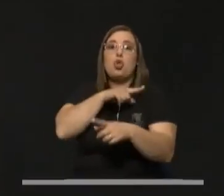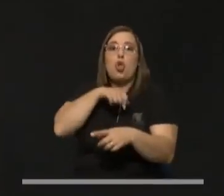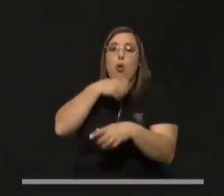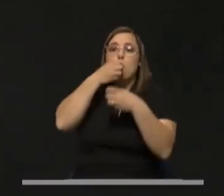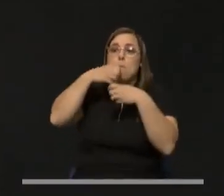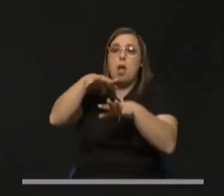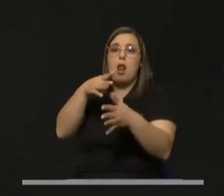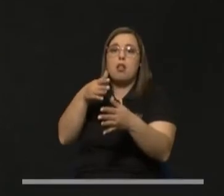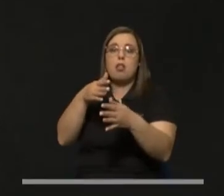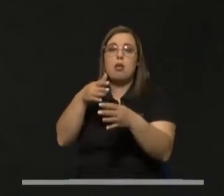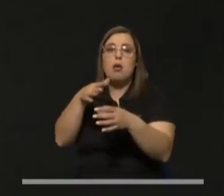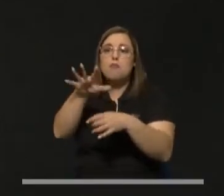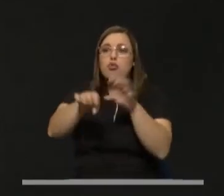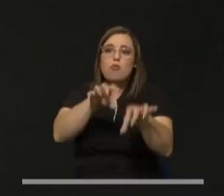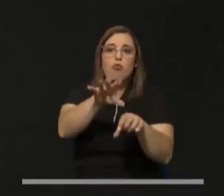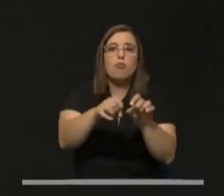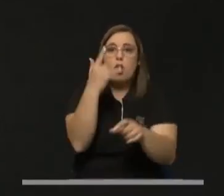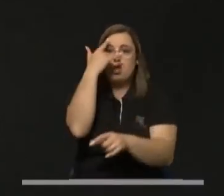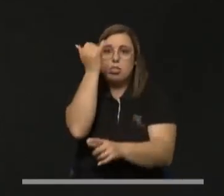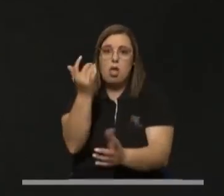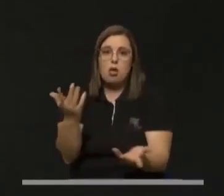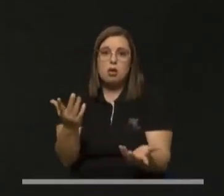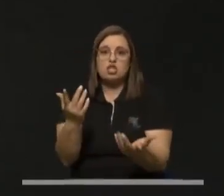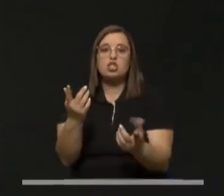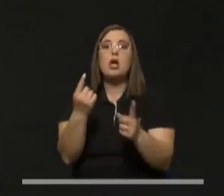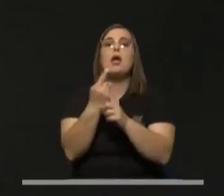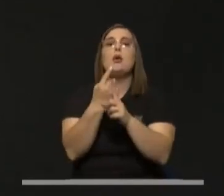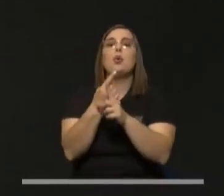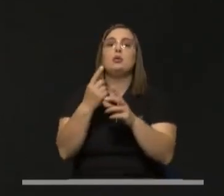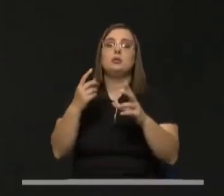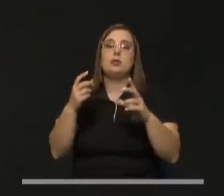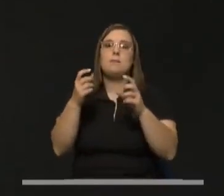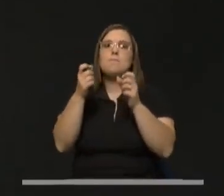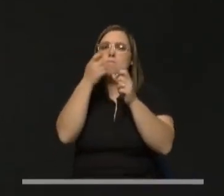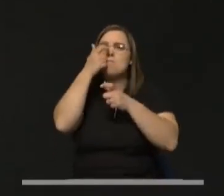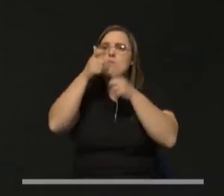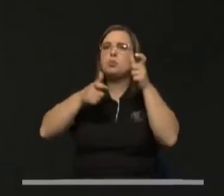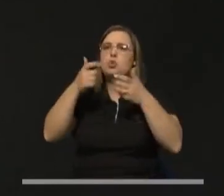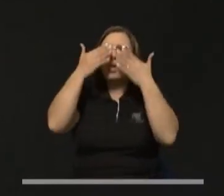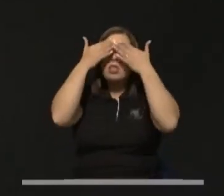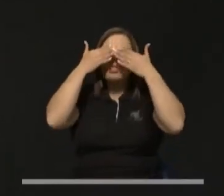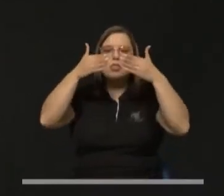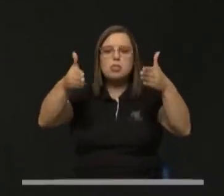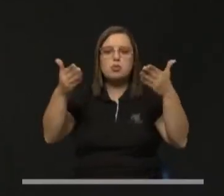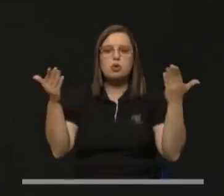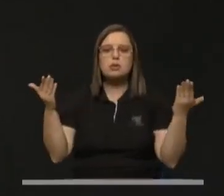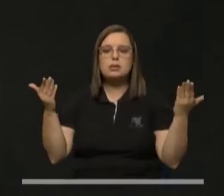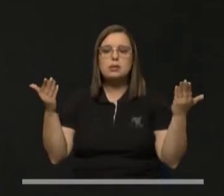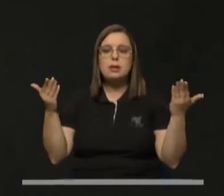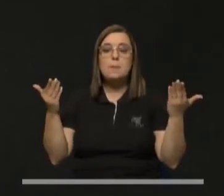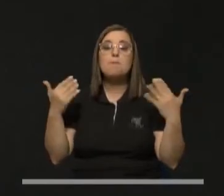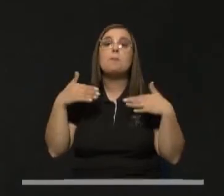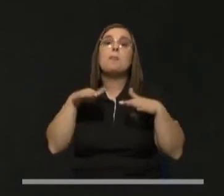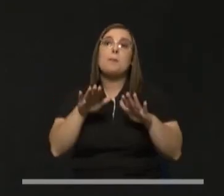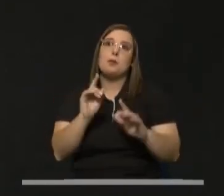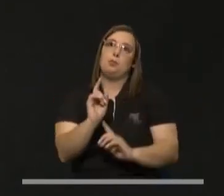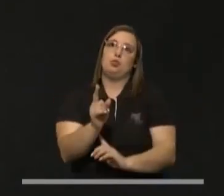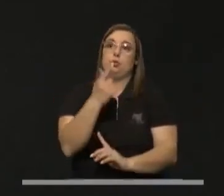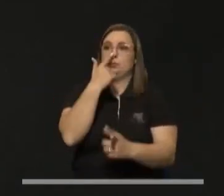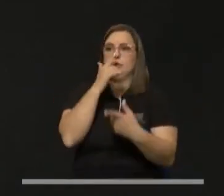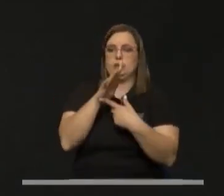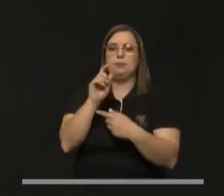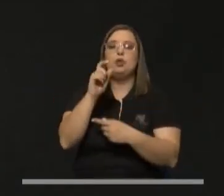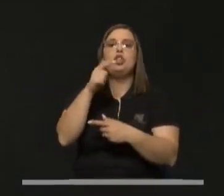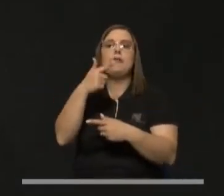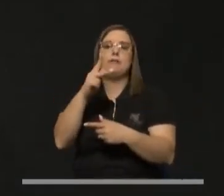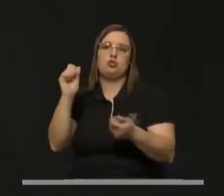more in Facebook and Google than an expert. That is what I call the publishers of a democracy.